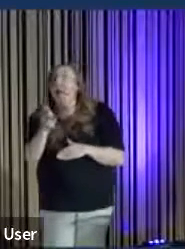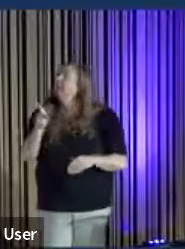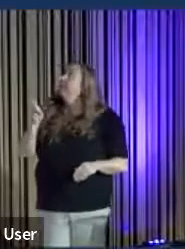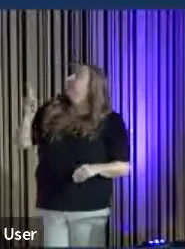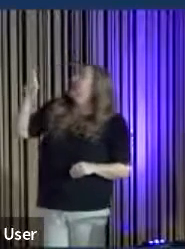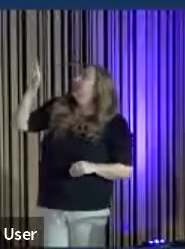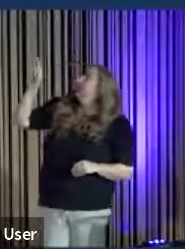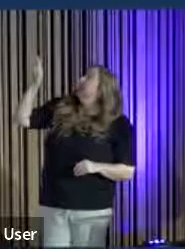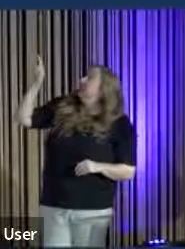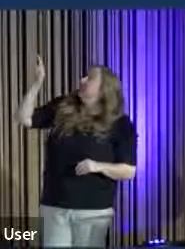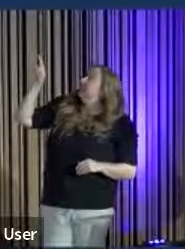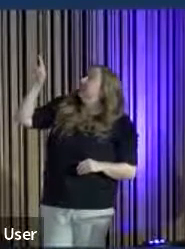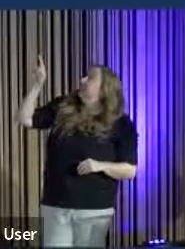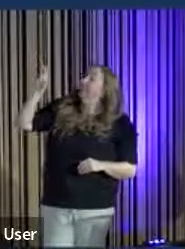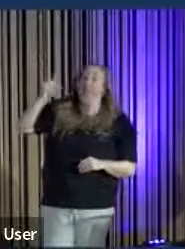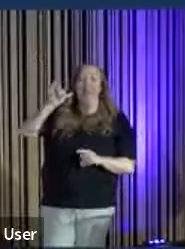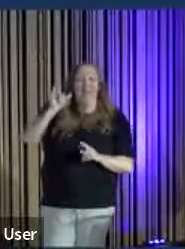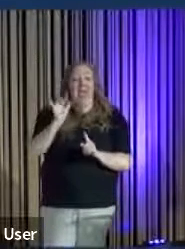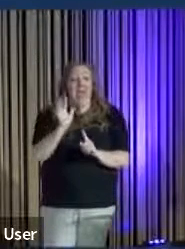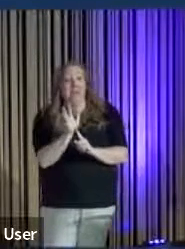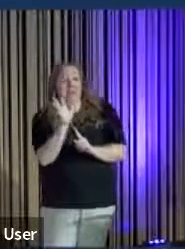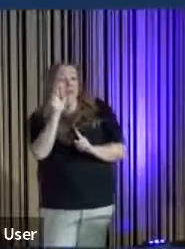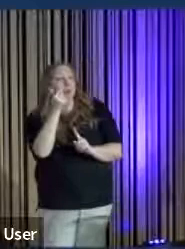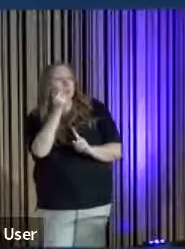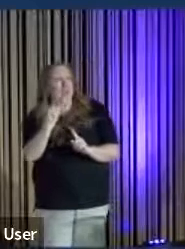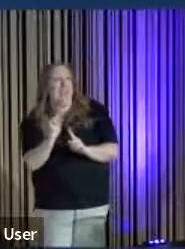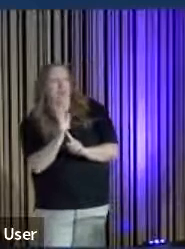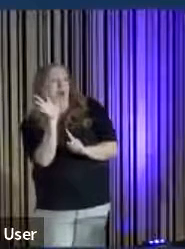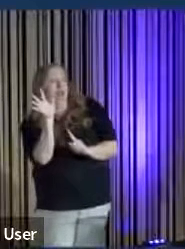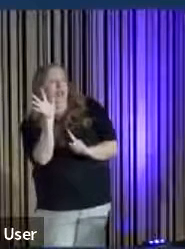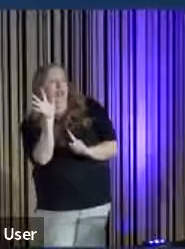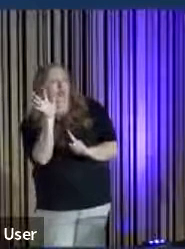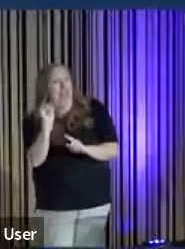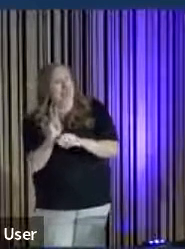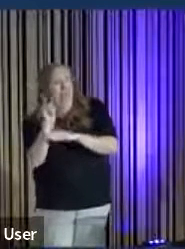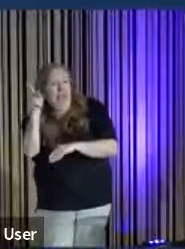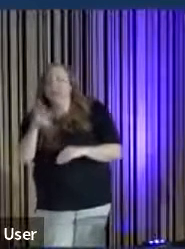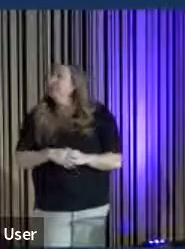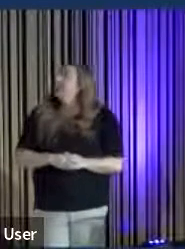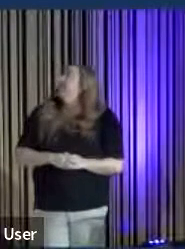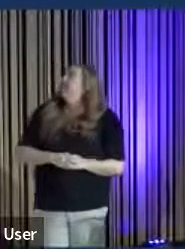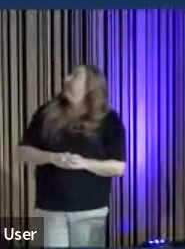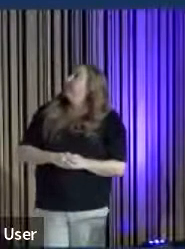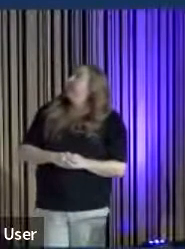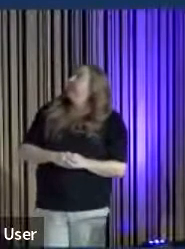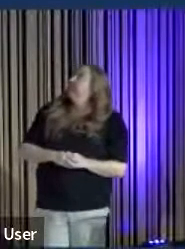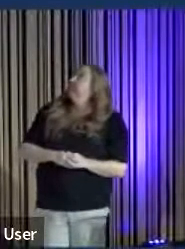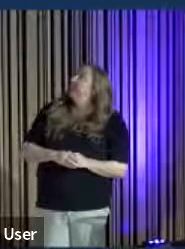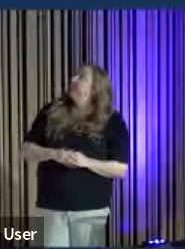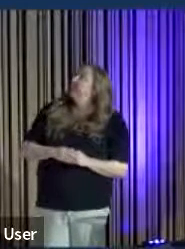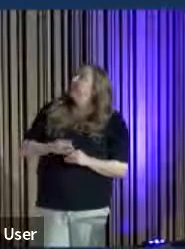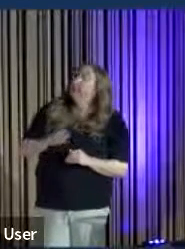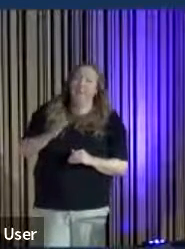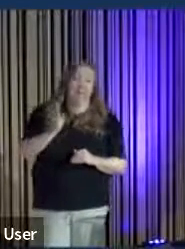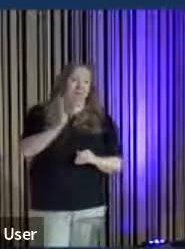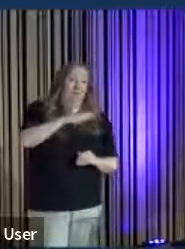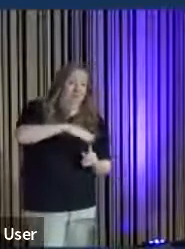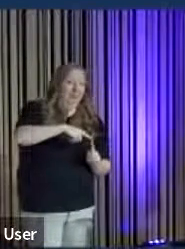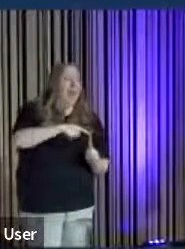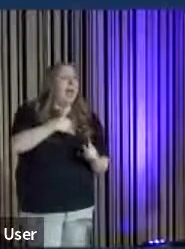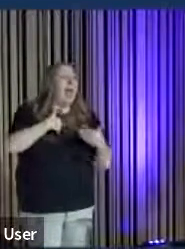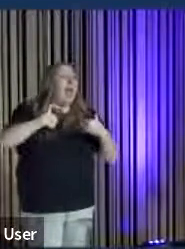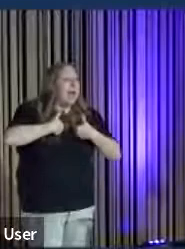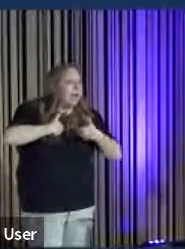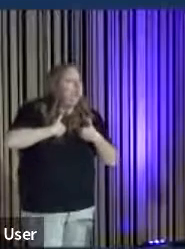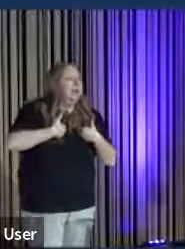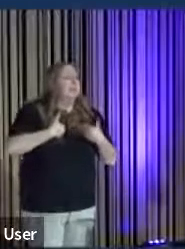around 10 o'clock in this branch of the tree. Down here, we have ourselves, the animals.